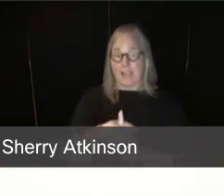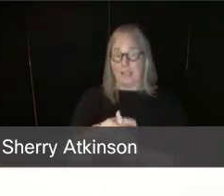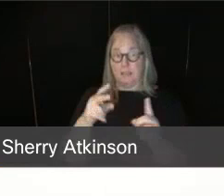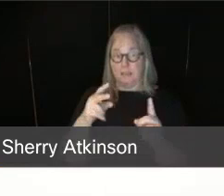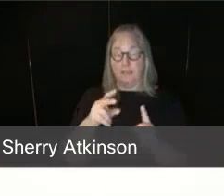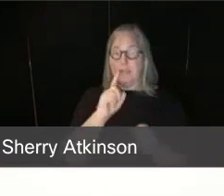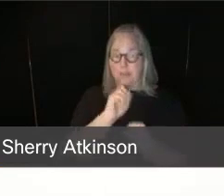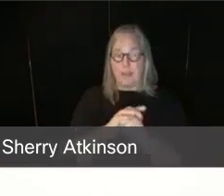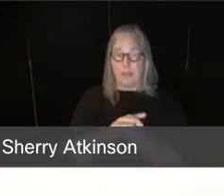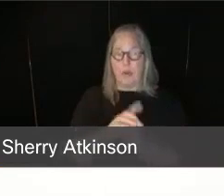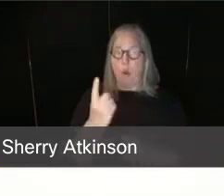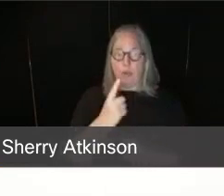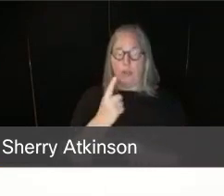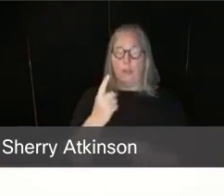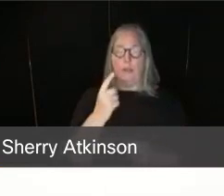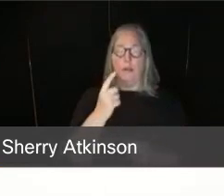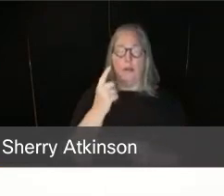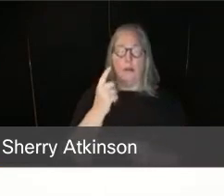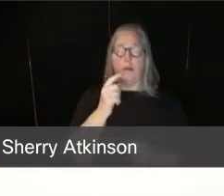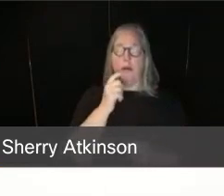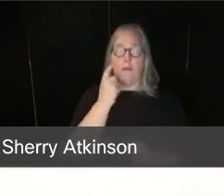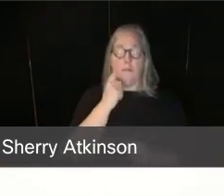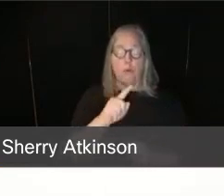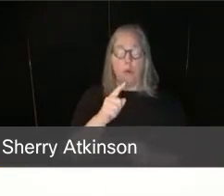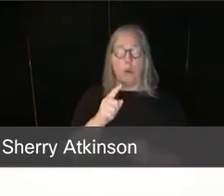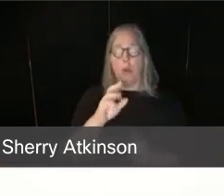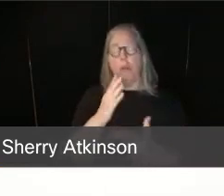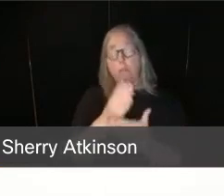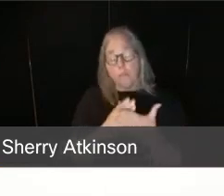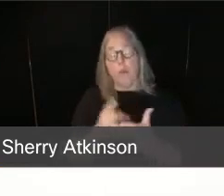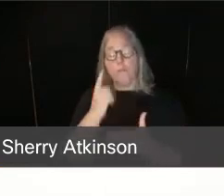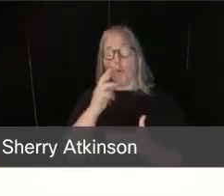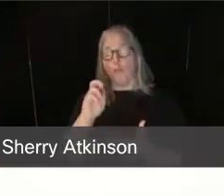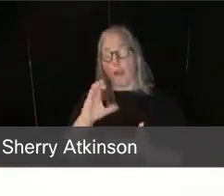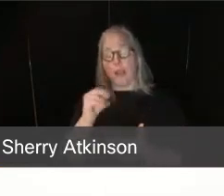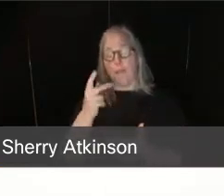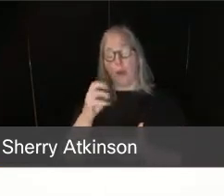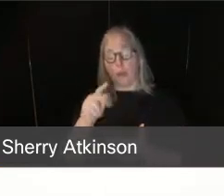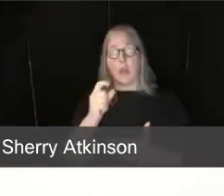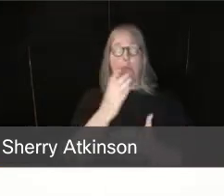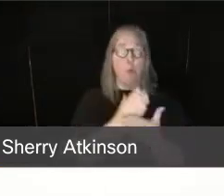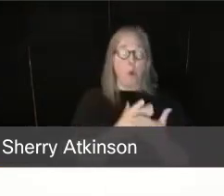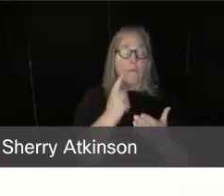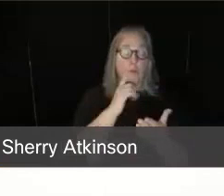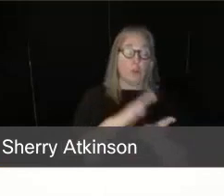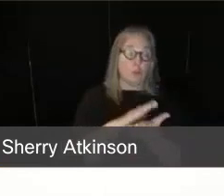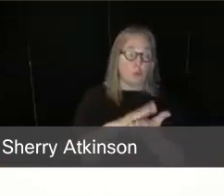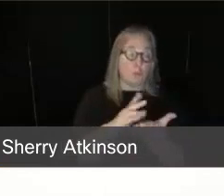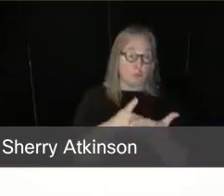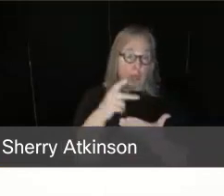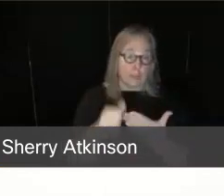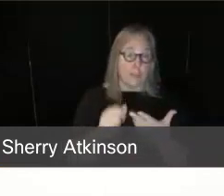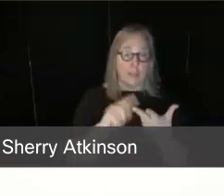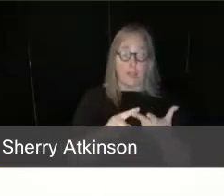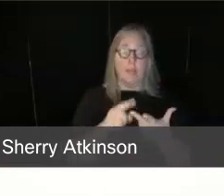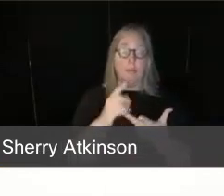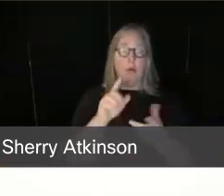piece for recreation and parks, but also there's a piece to support school project, and also there's a piece to support